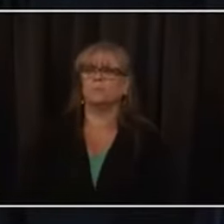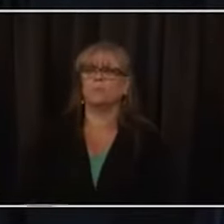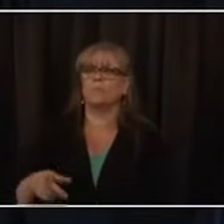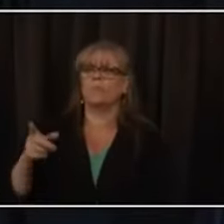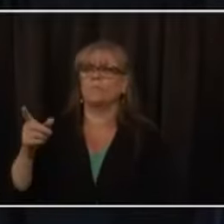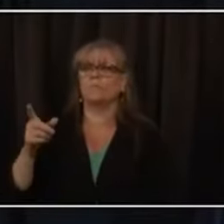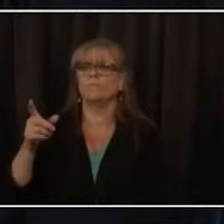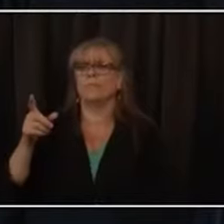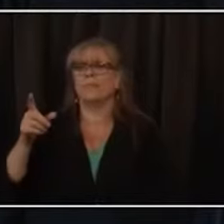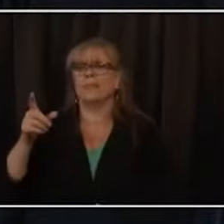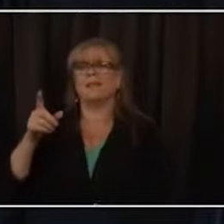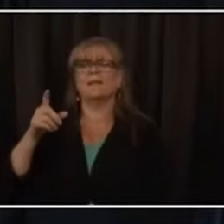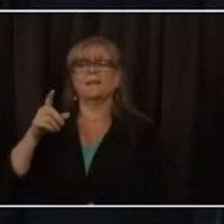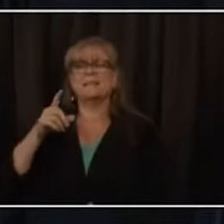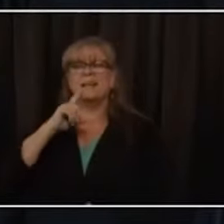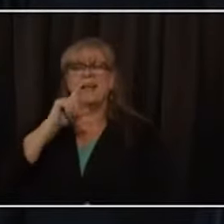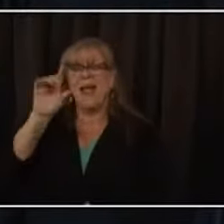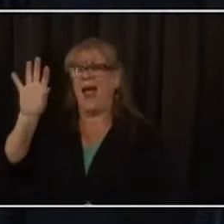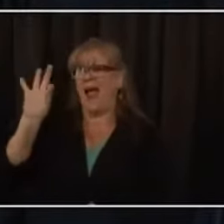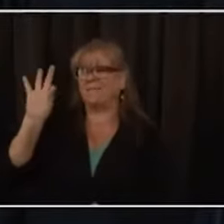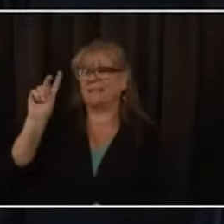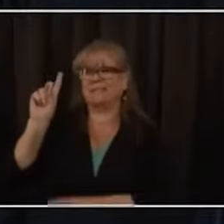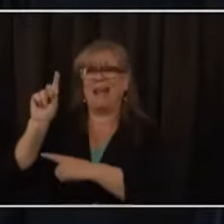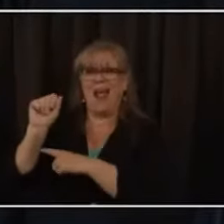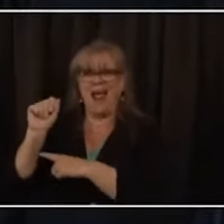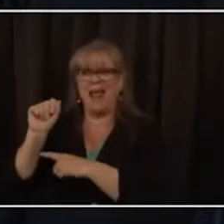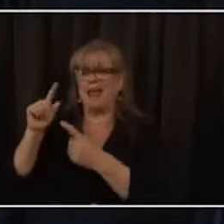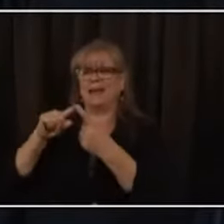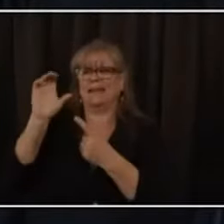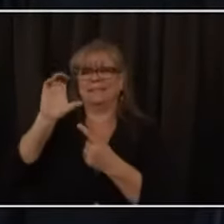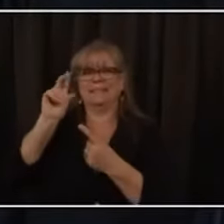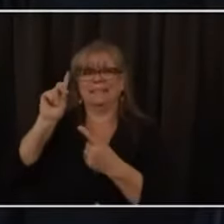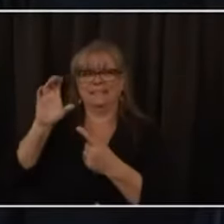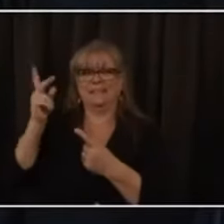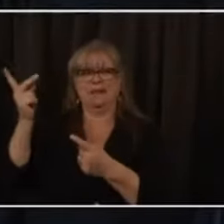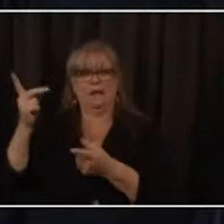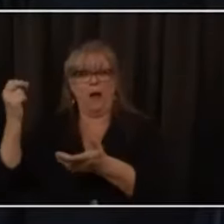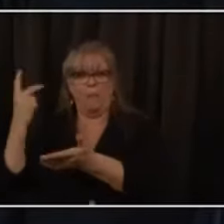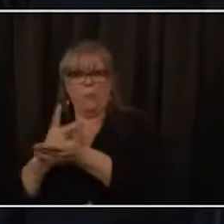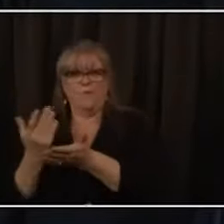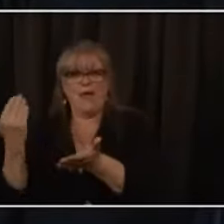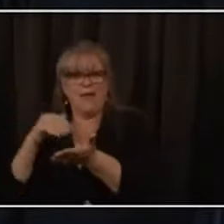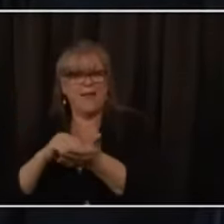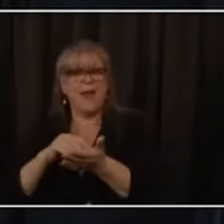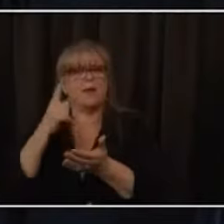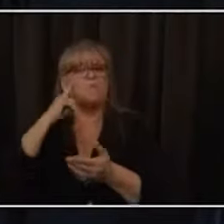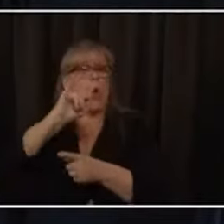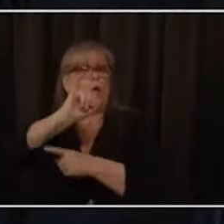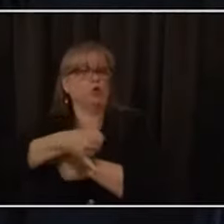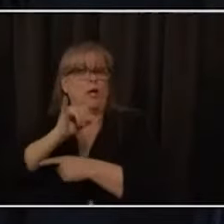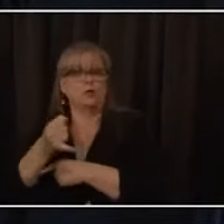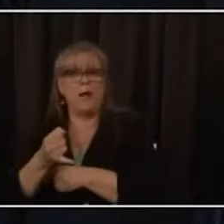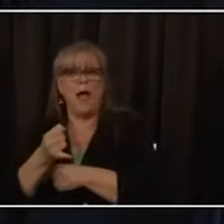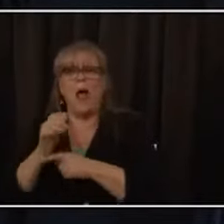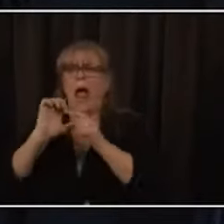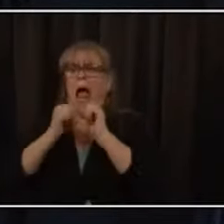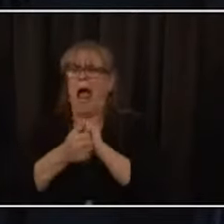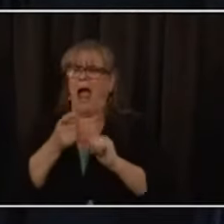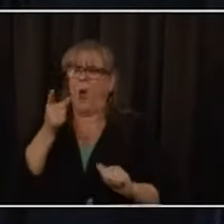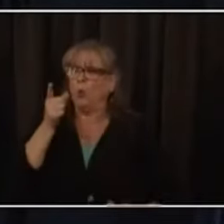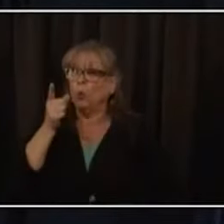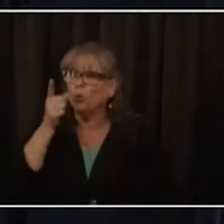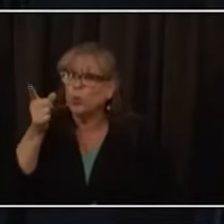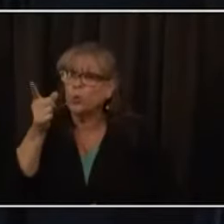J&J. Should it go back online, how do you overcome the public perception issues with that vaccine after the reactions